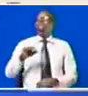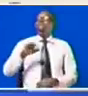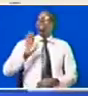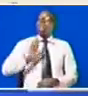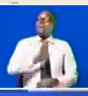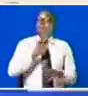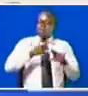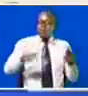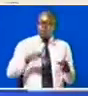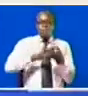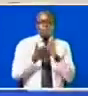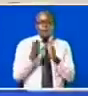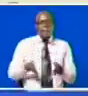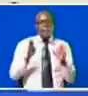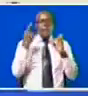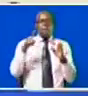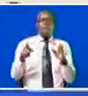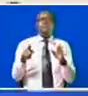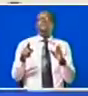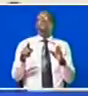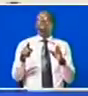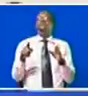become a venue for peddling money,